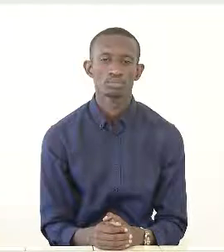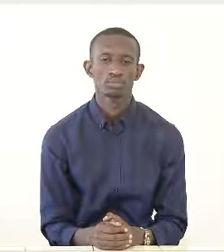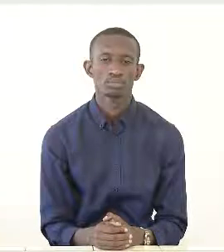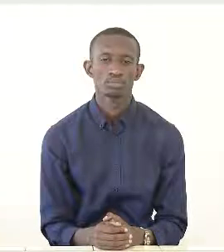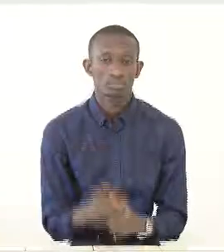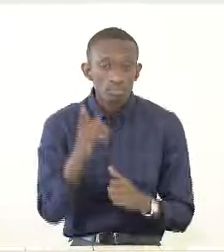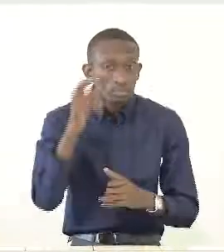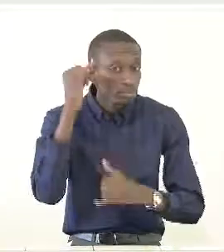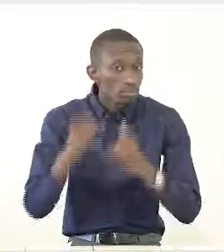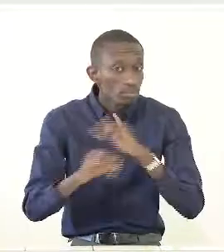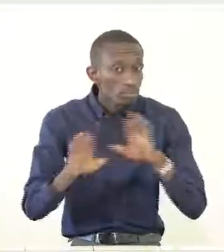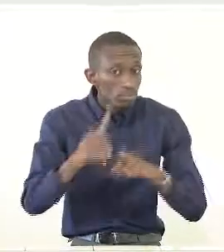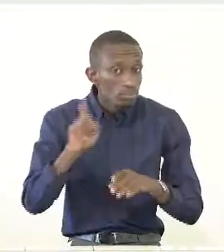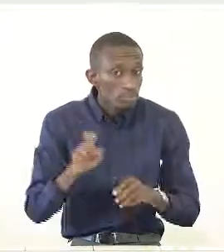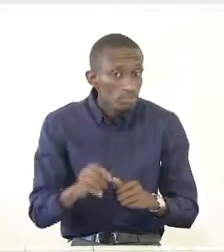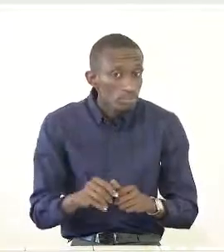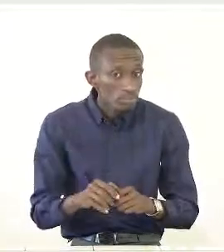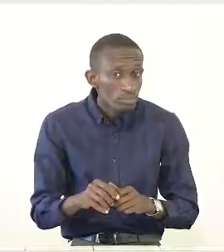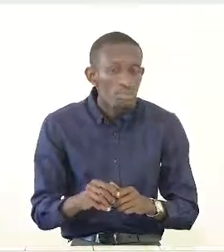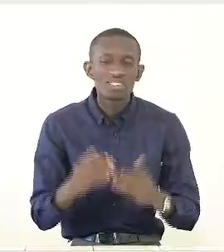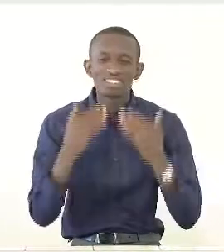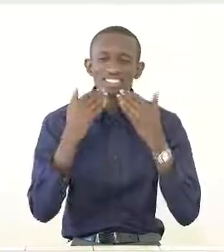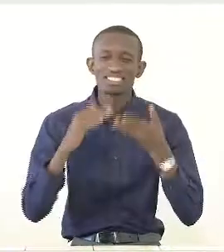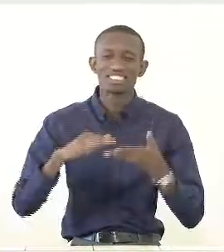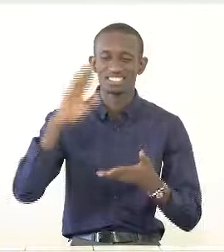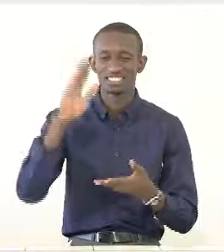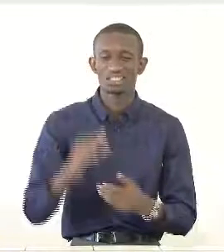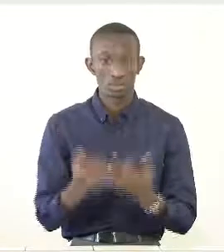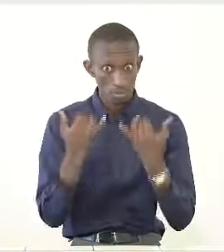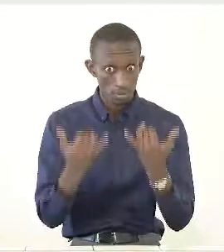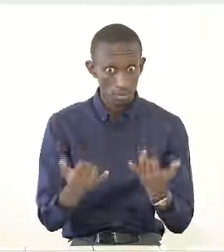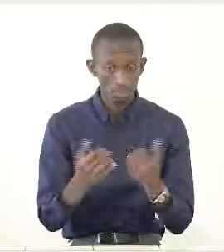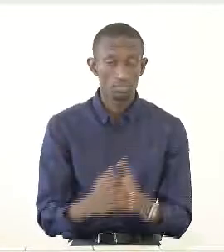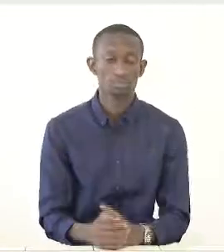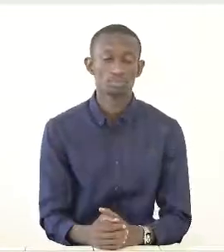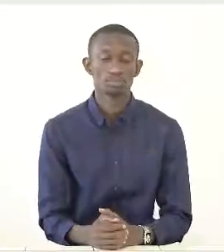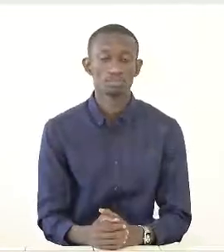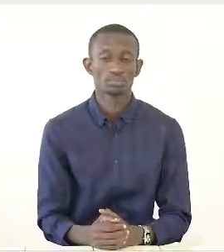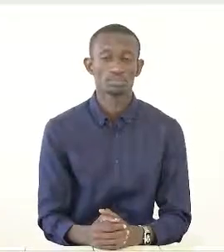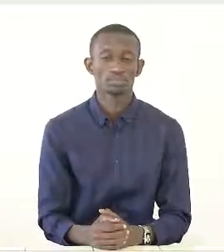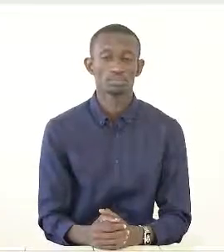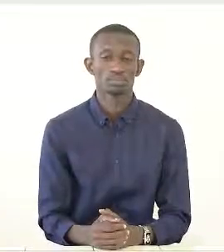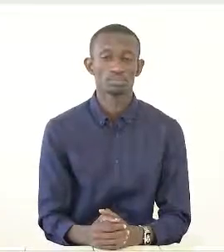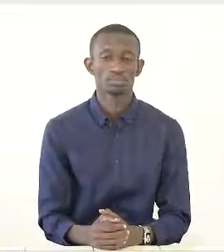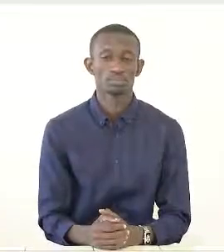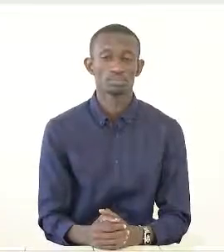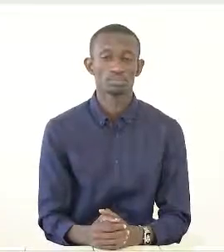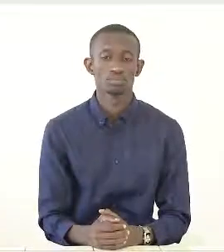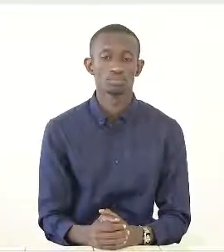Are you done? Oh, thank you very much. Now, let us